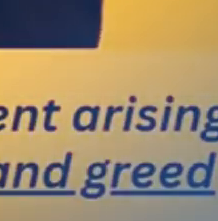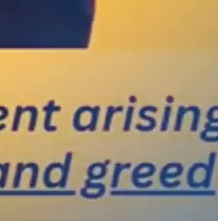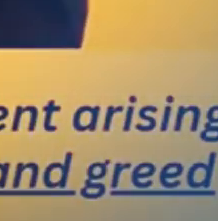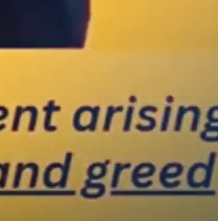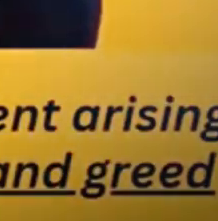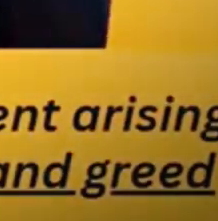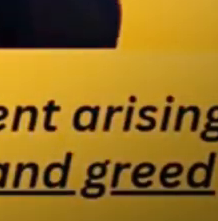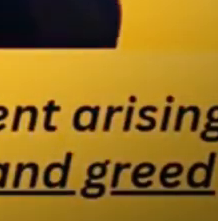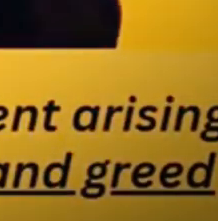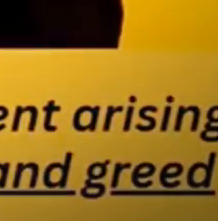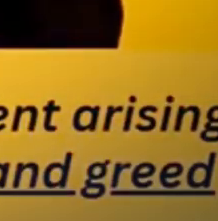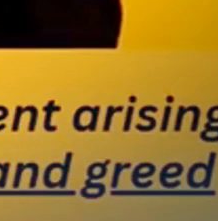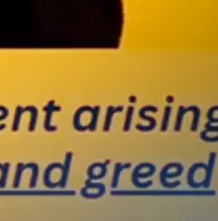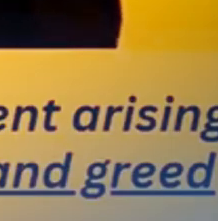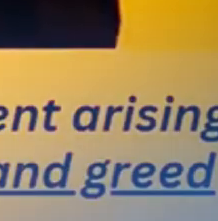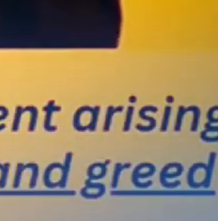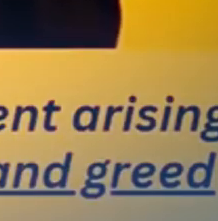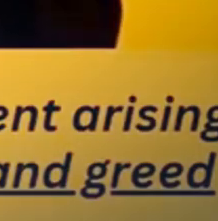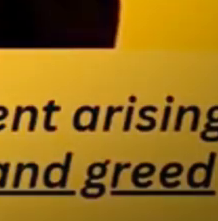One,